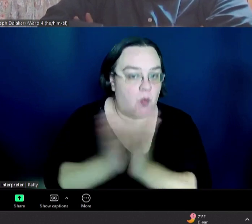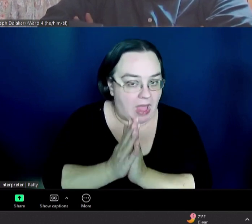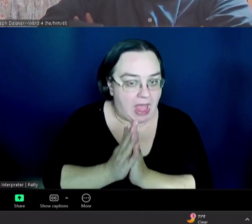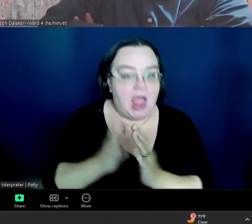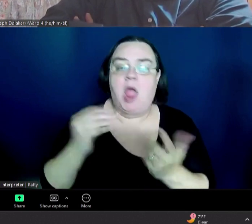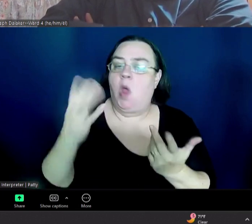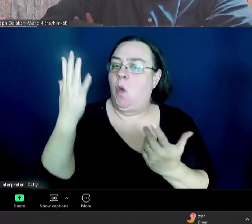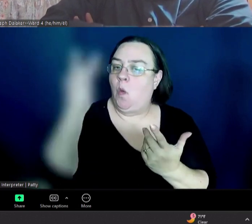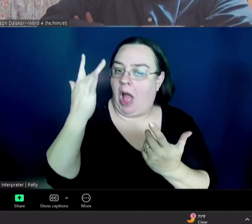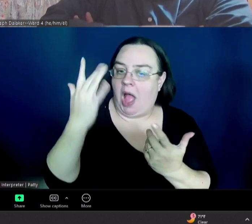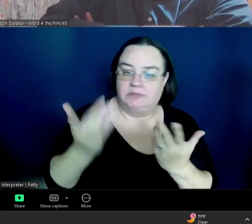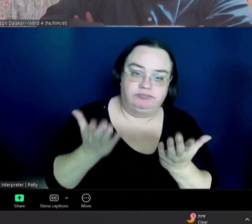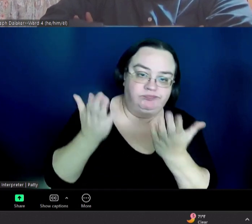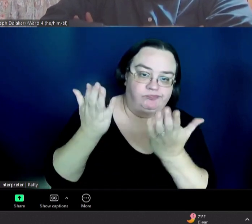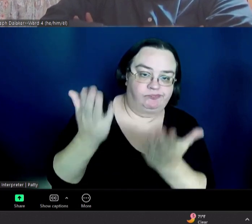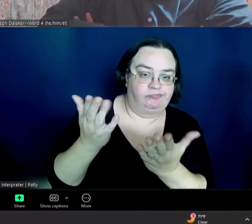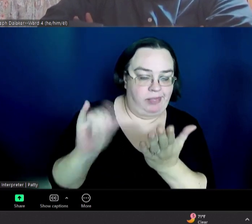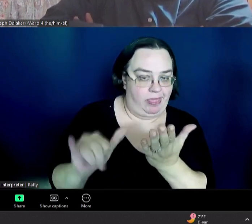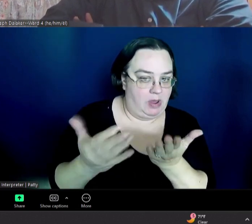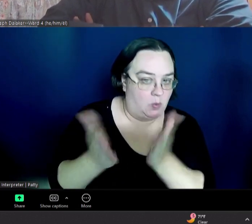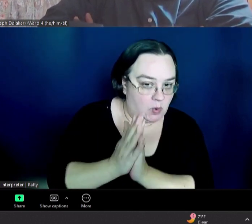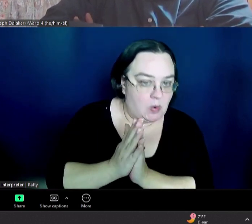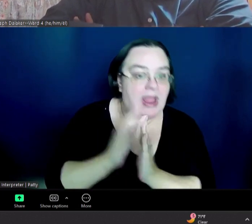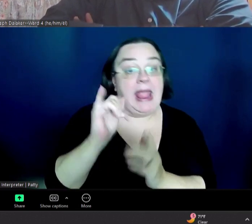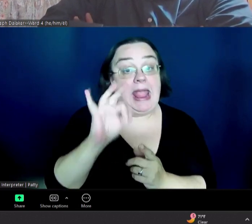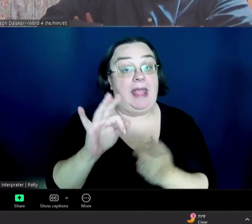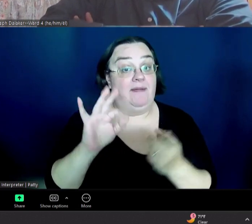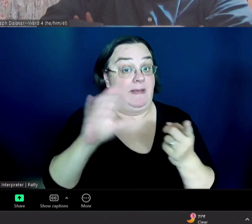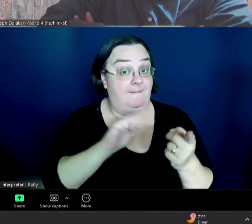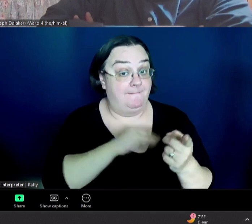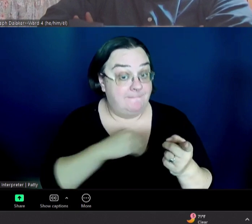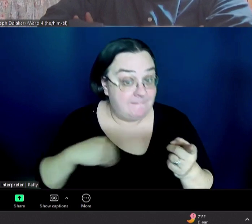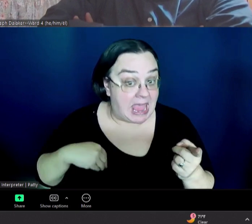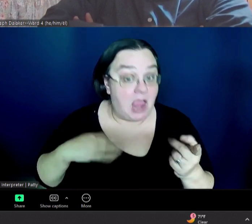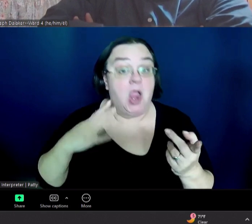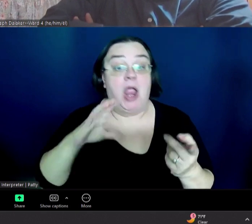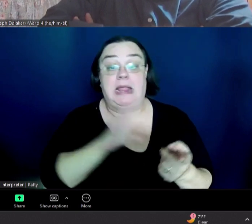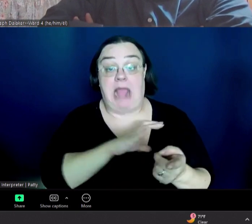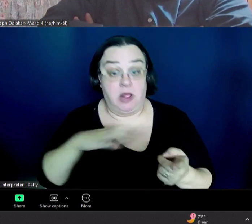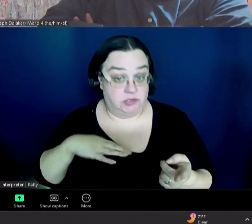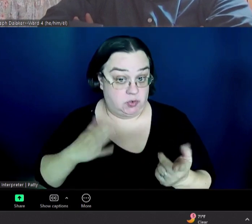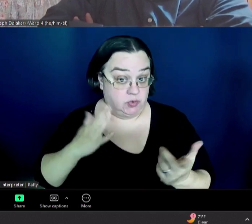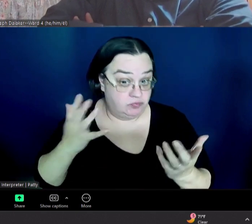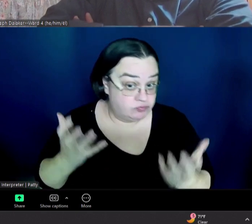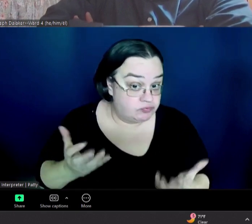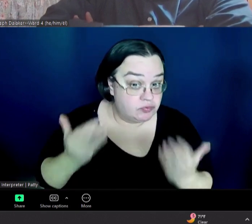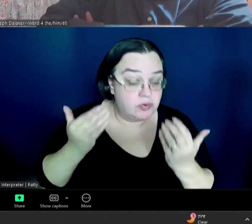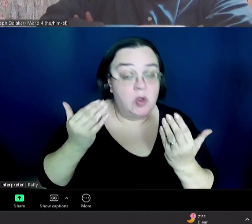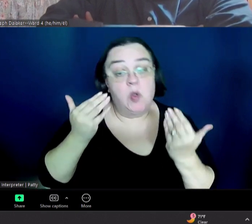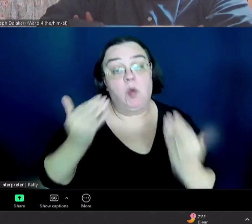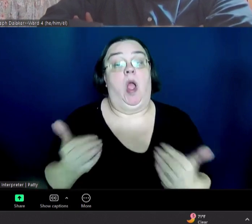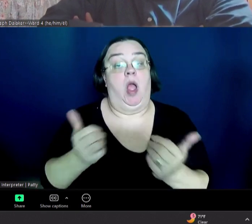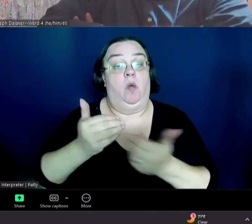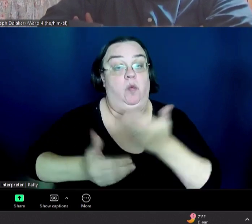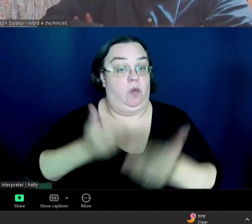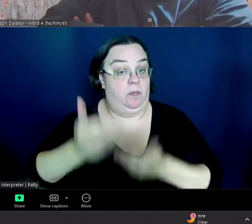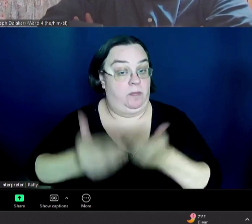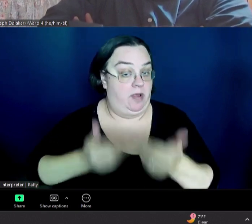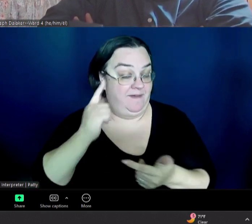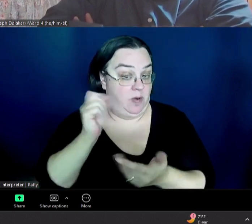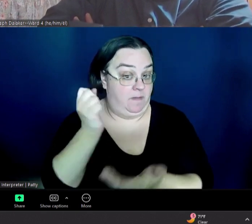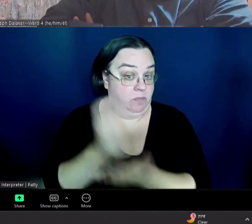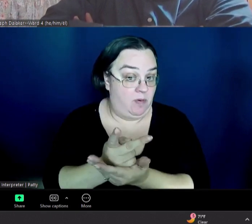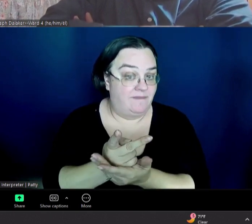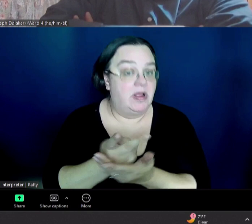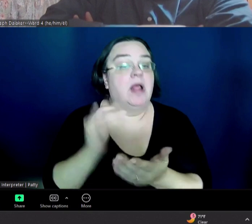is being made. If it's the will of the Mayor and Council, the Mayor and Council will move forward with the approval process by putting that on the